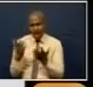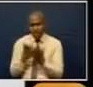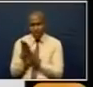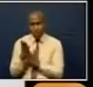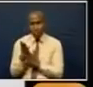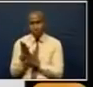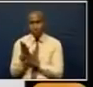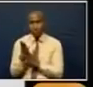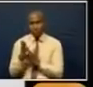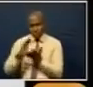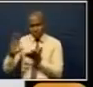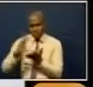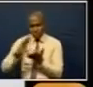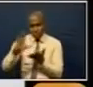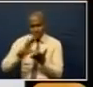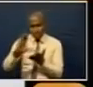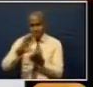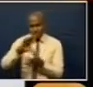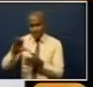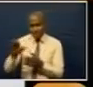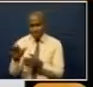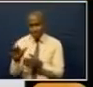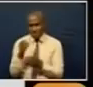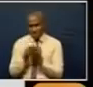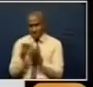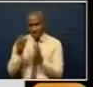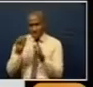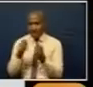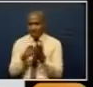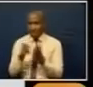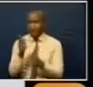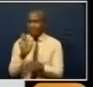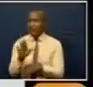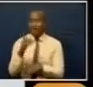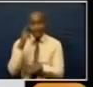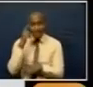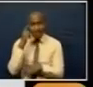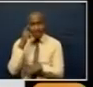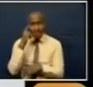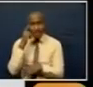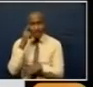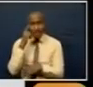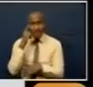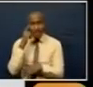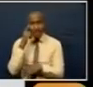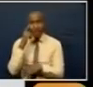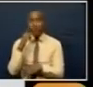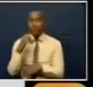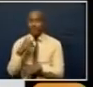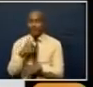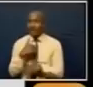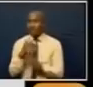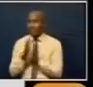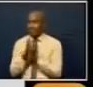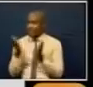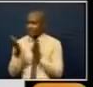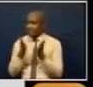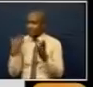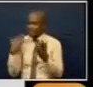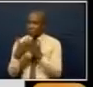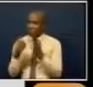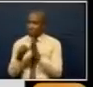the allocation of revenue to the counties, that money can be paid back. Remember, we've had a bloated public service in the city. Over